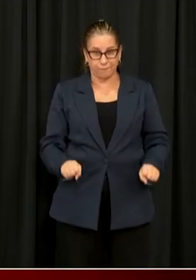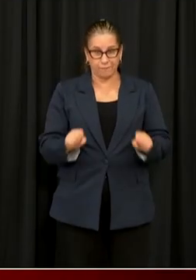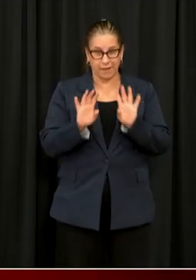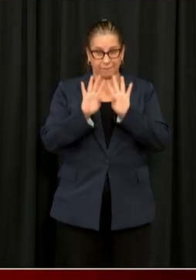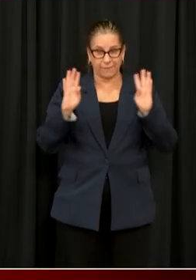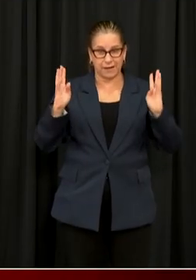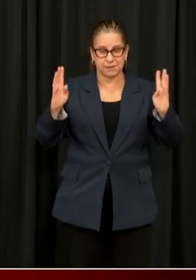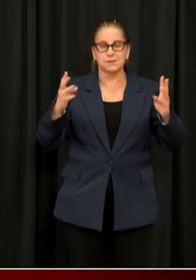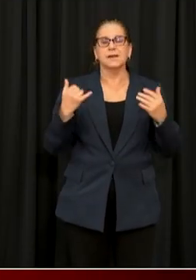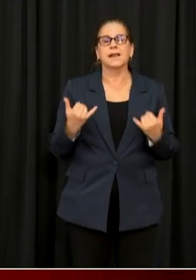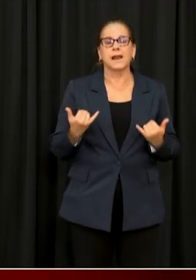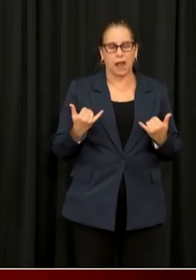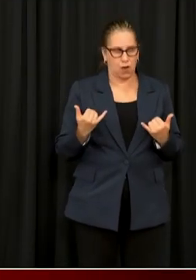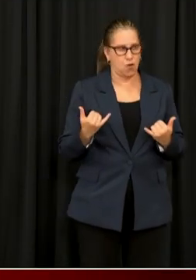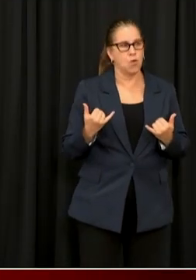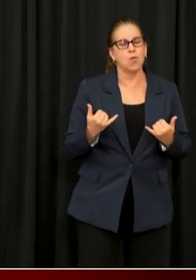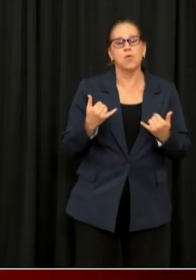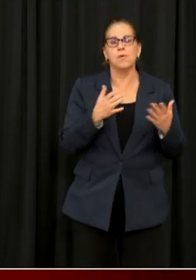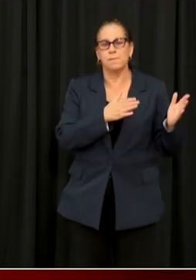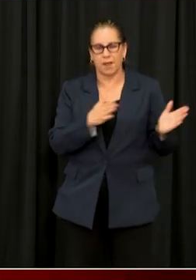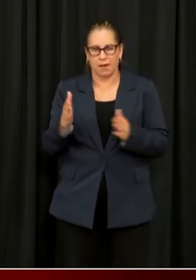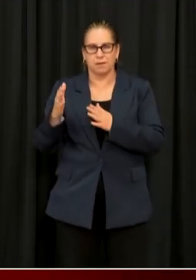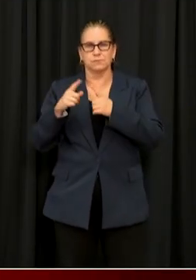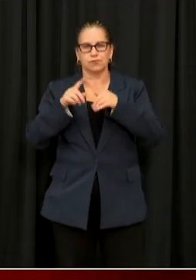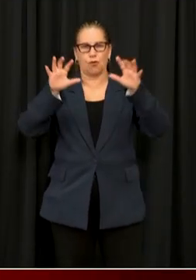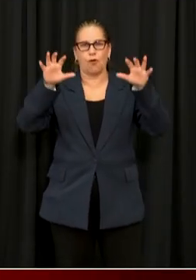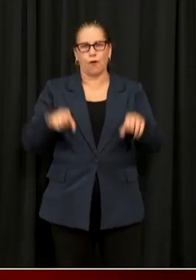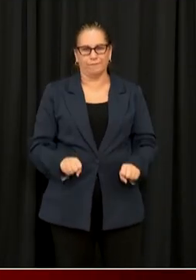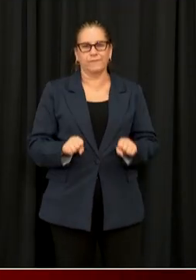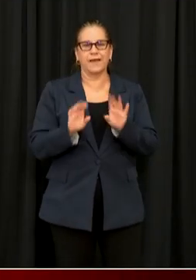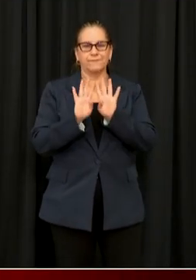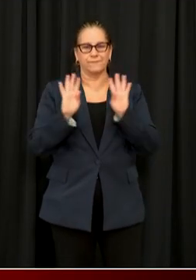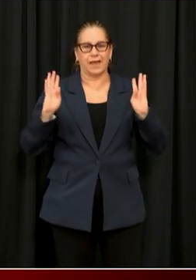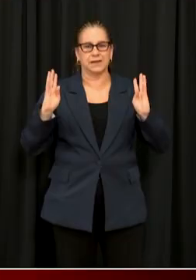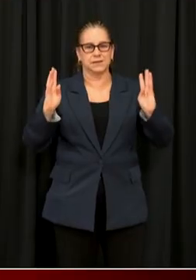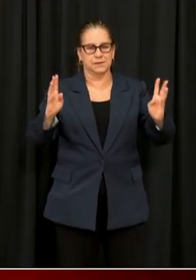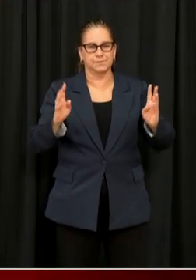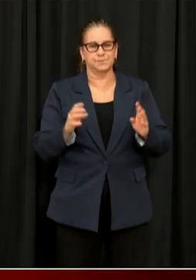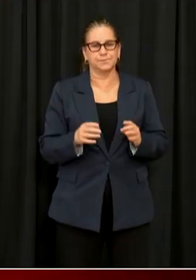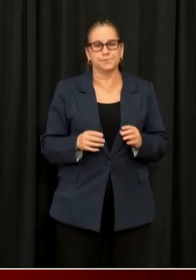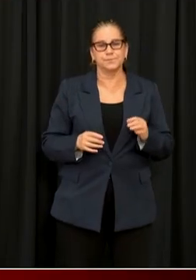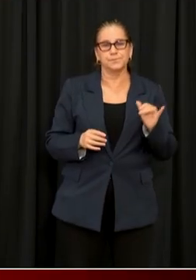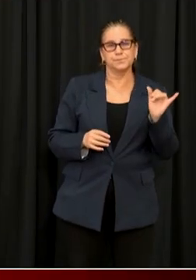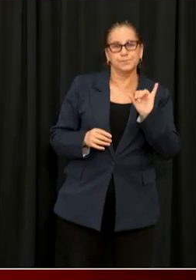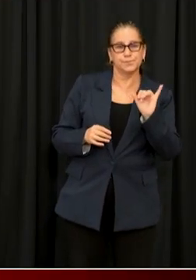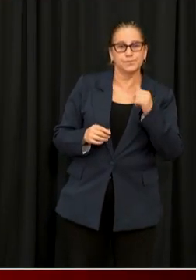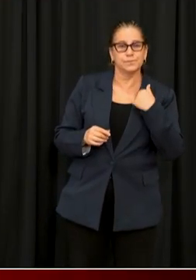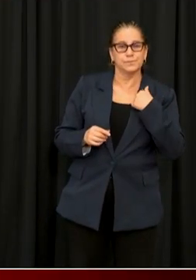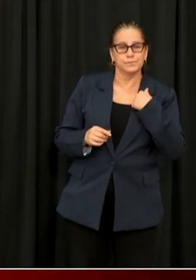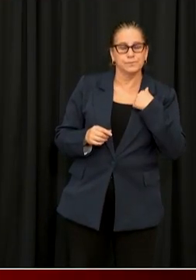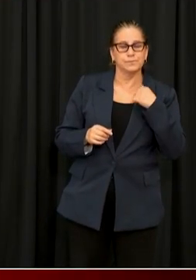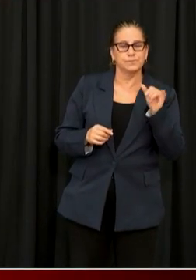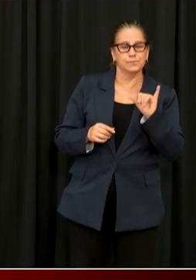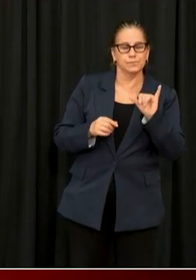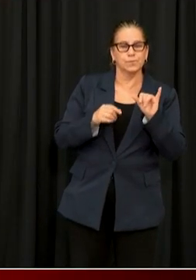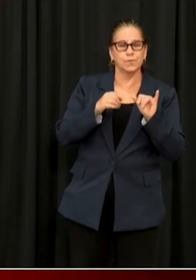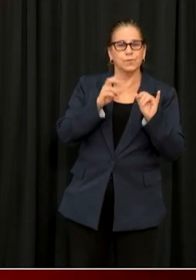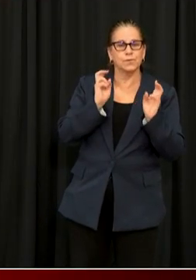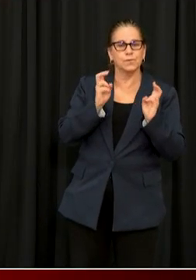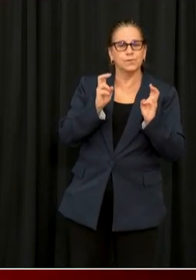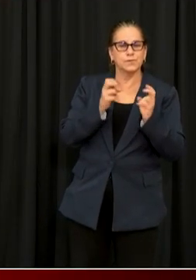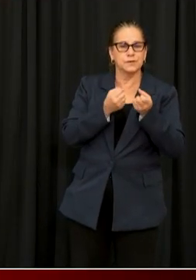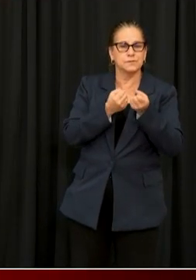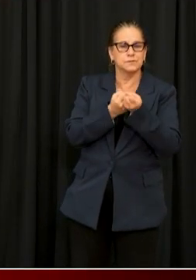down. We are also in the process of supporting in every way we can. I've asked Director Geldhart to work on